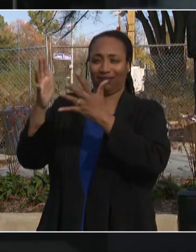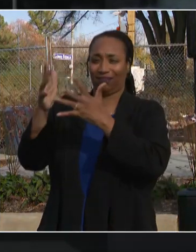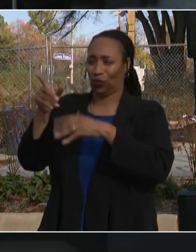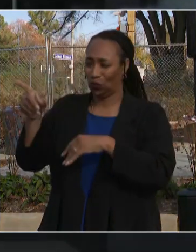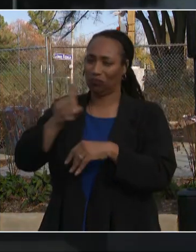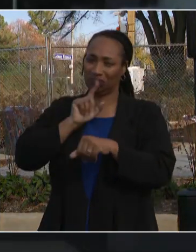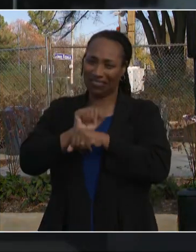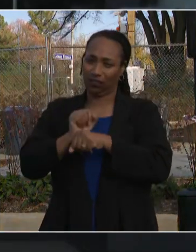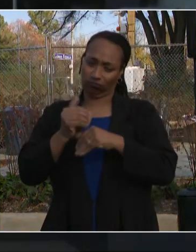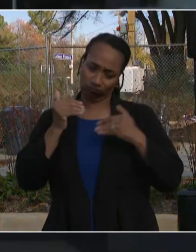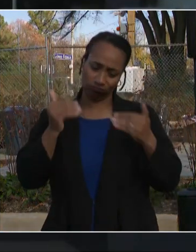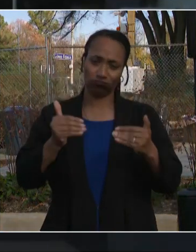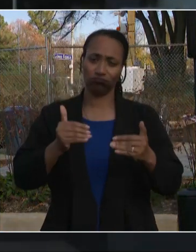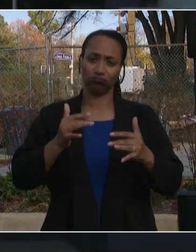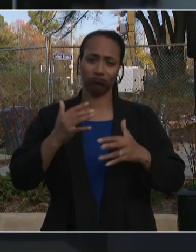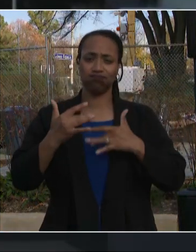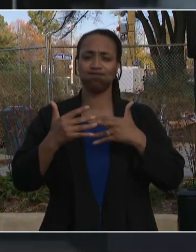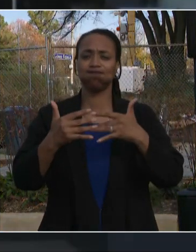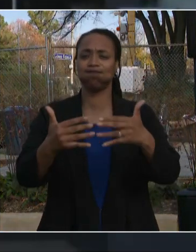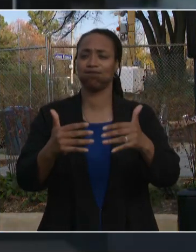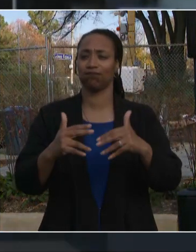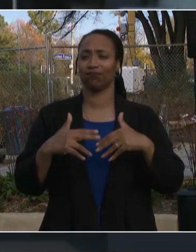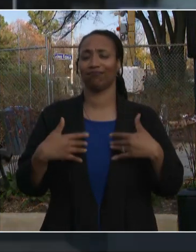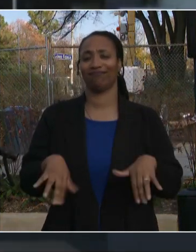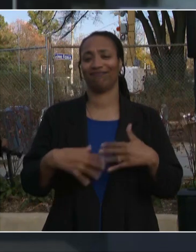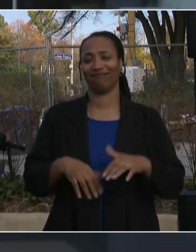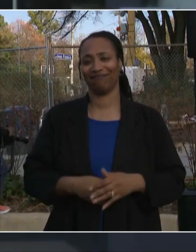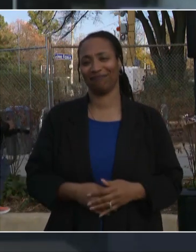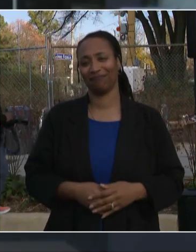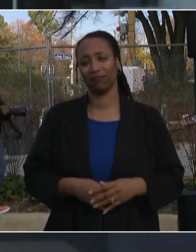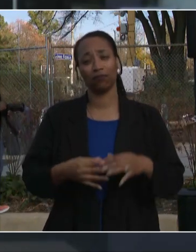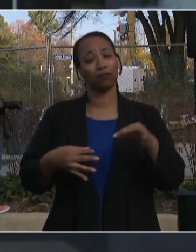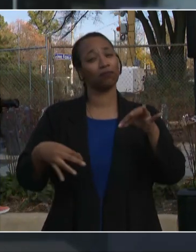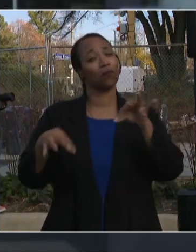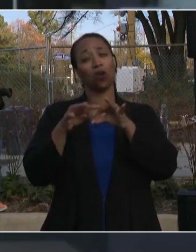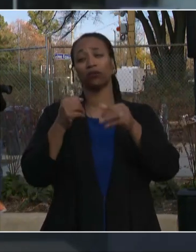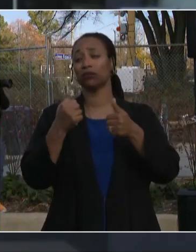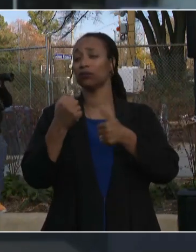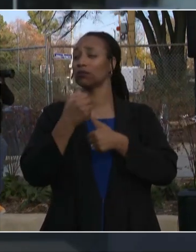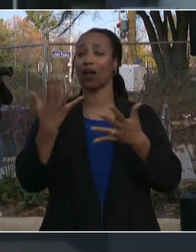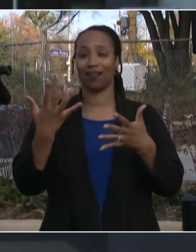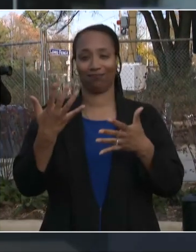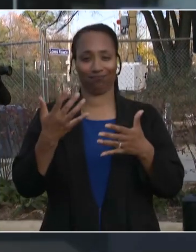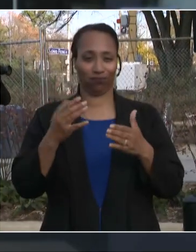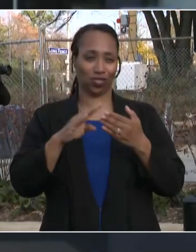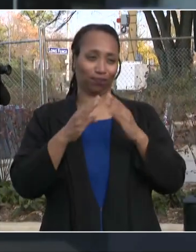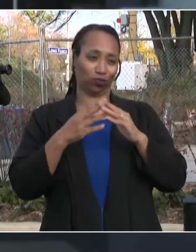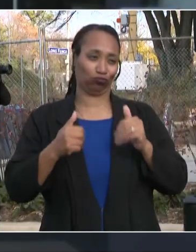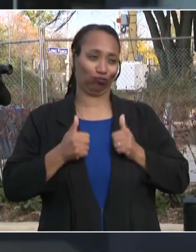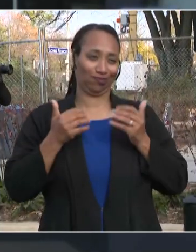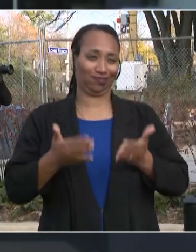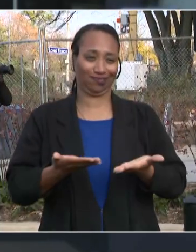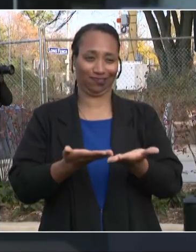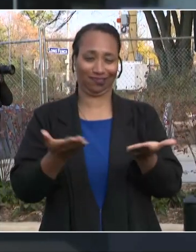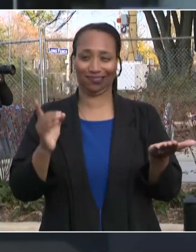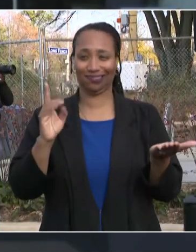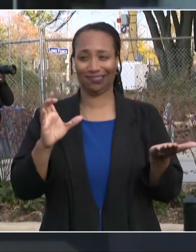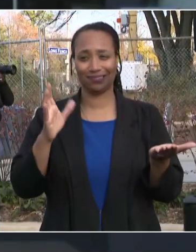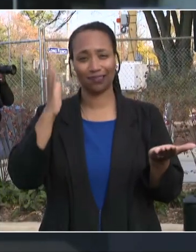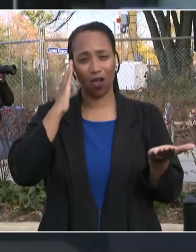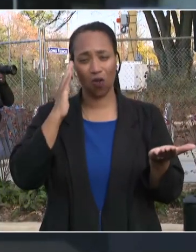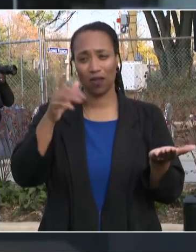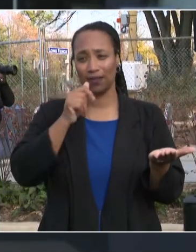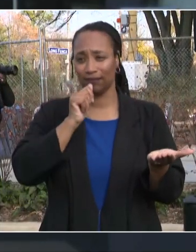most importantly, thank you to the community and residents who continue to be patient and hold us